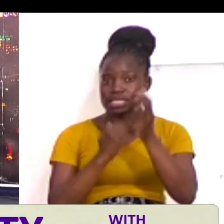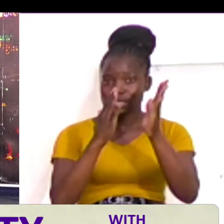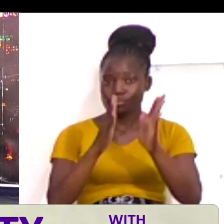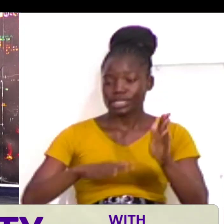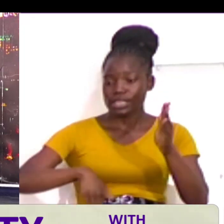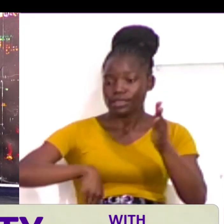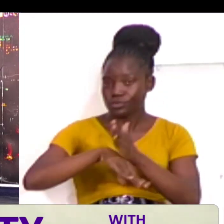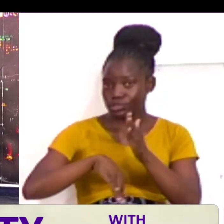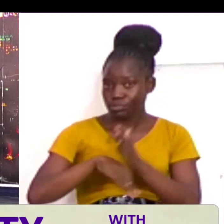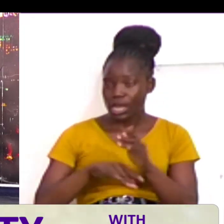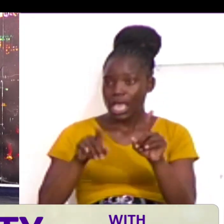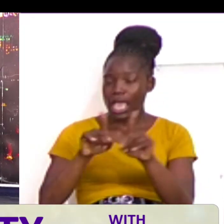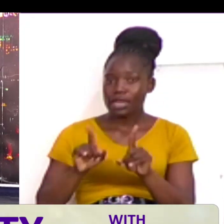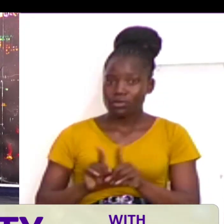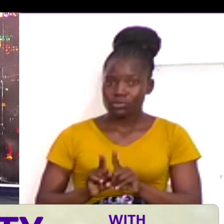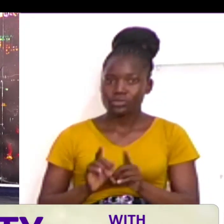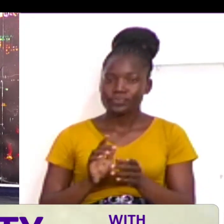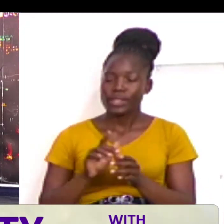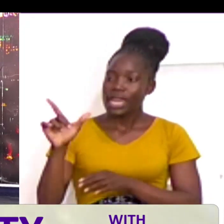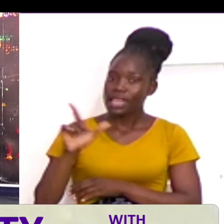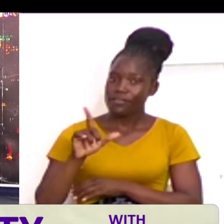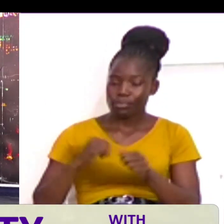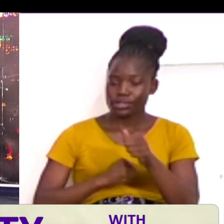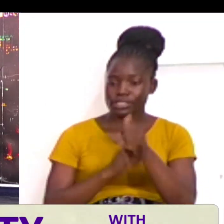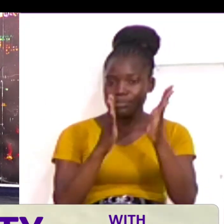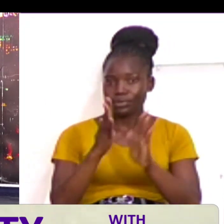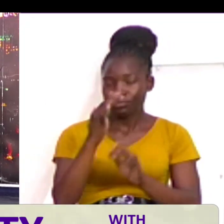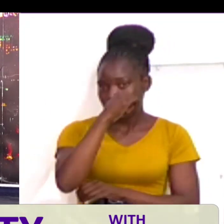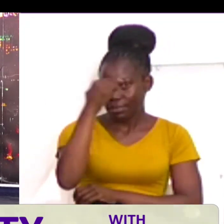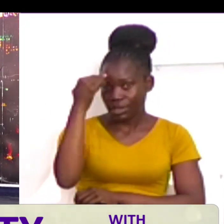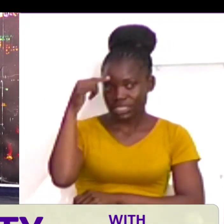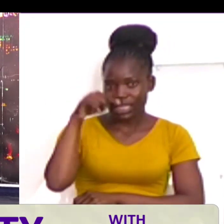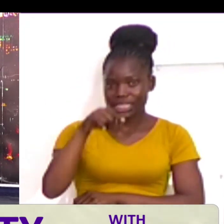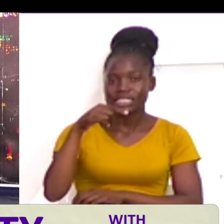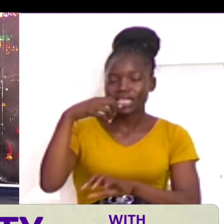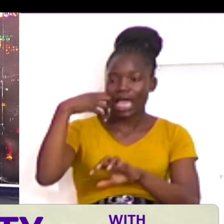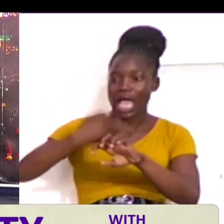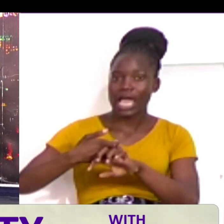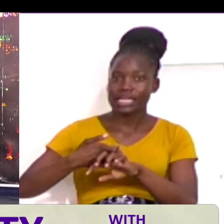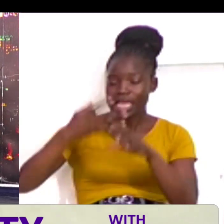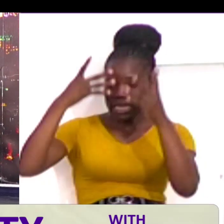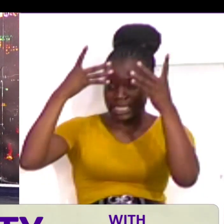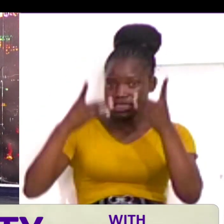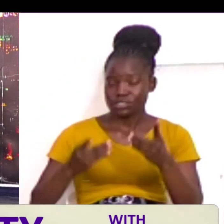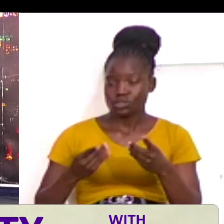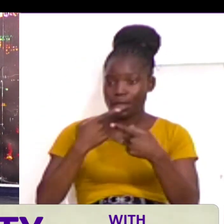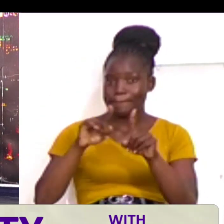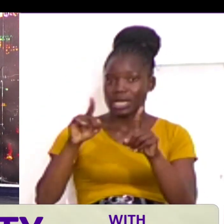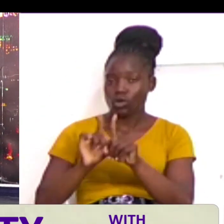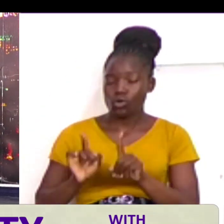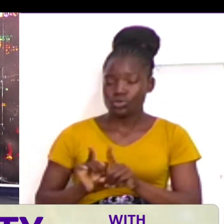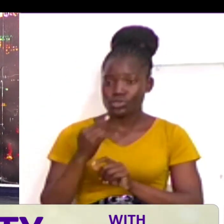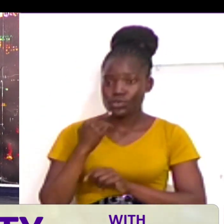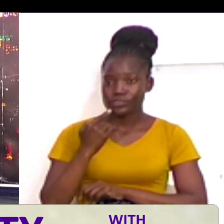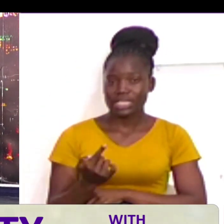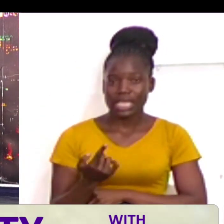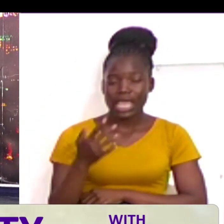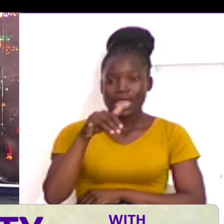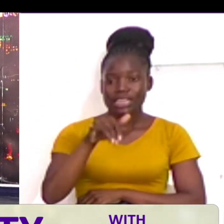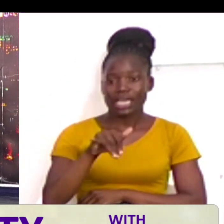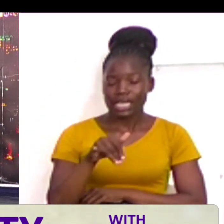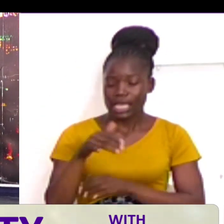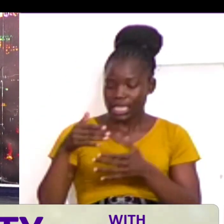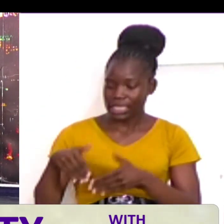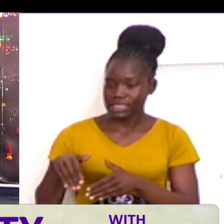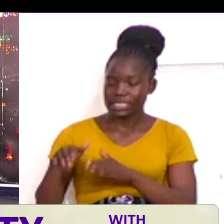fans generally, and also passionate Liverpool fans, because I know this is quite a tough decision, a tough test. But then again, just like you said, he's